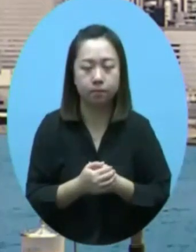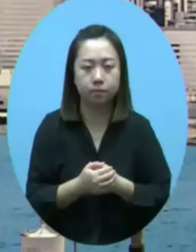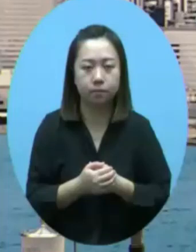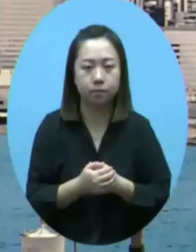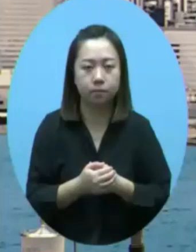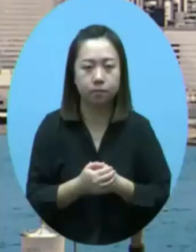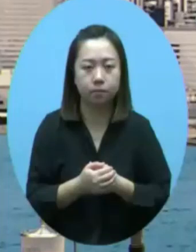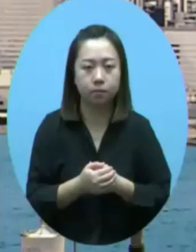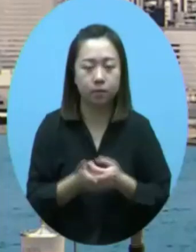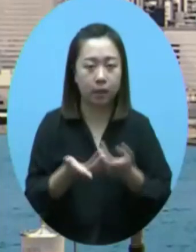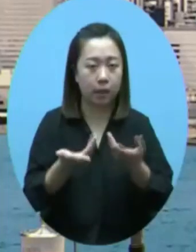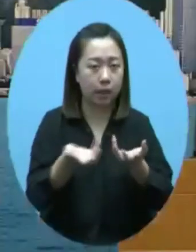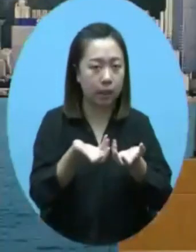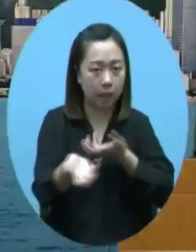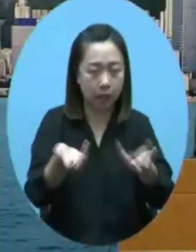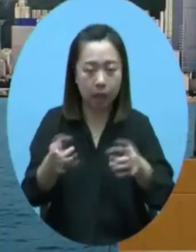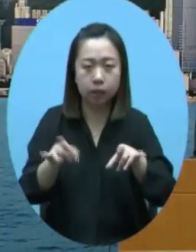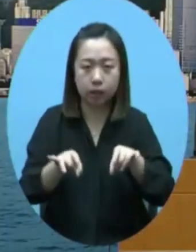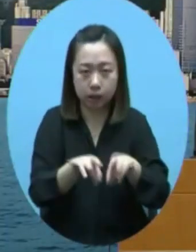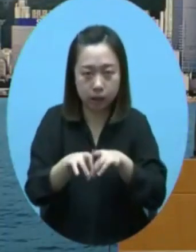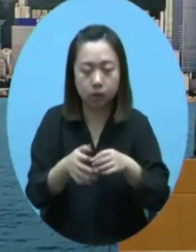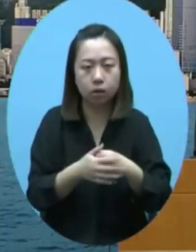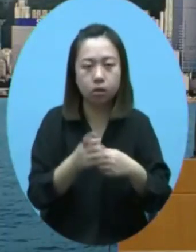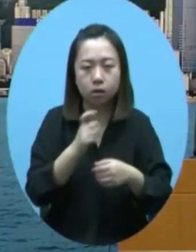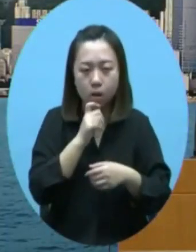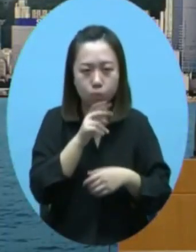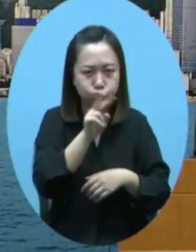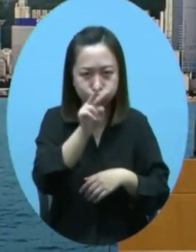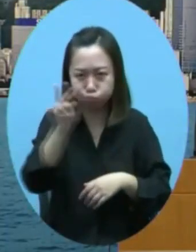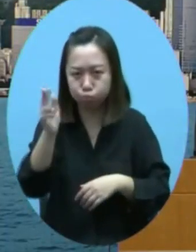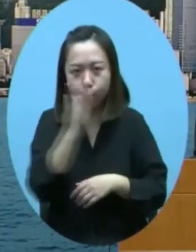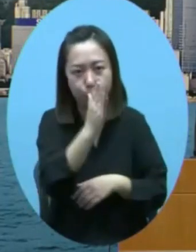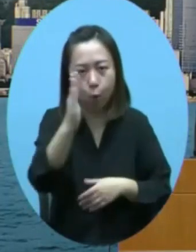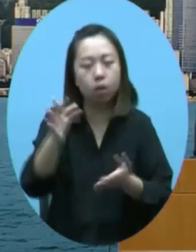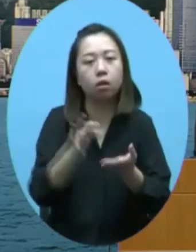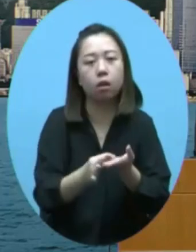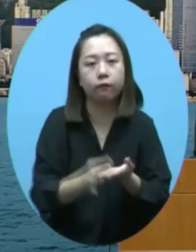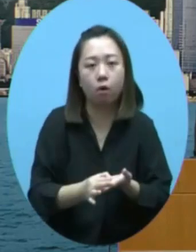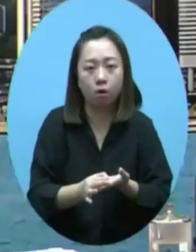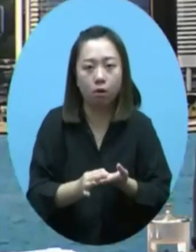yet. As for the quarantine facilities,